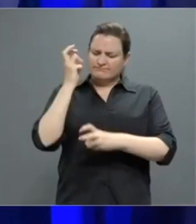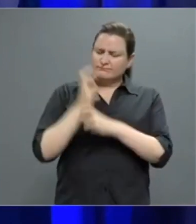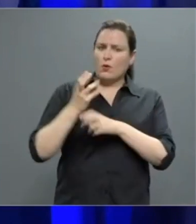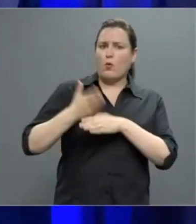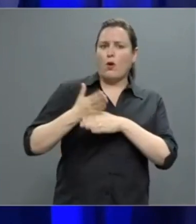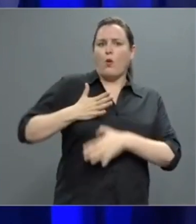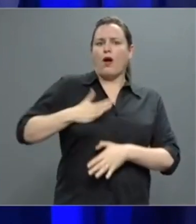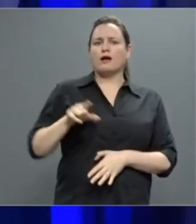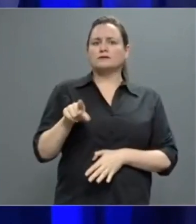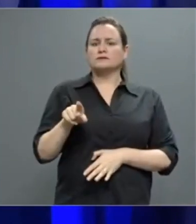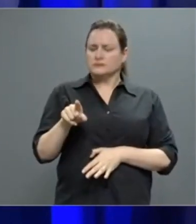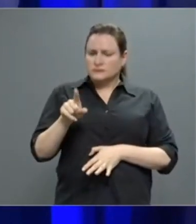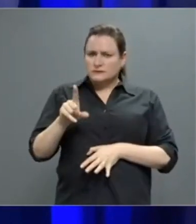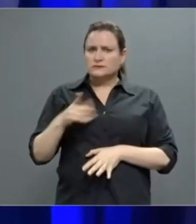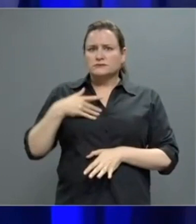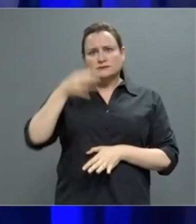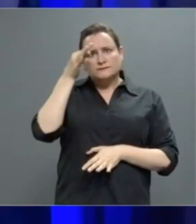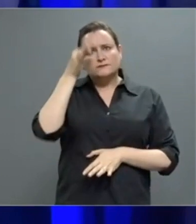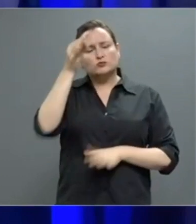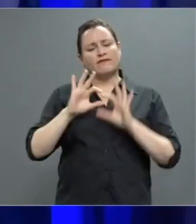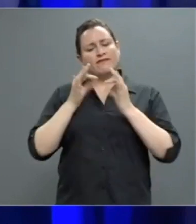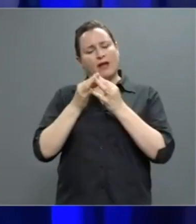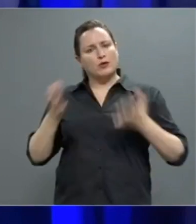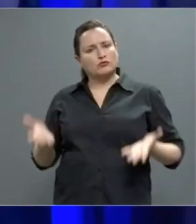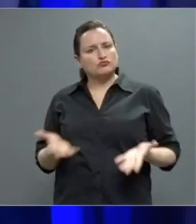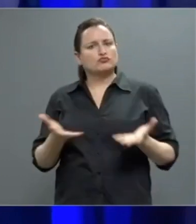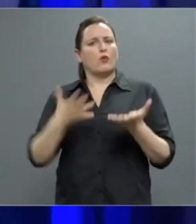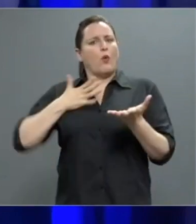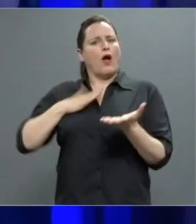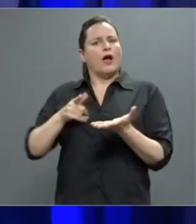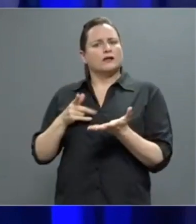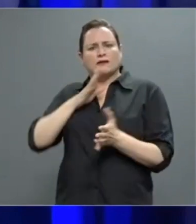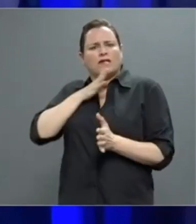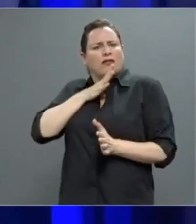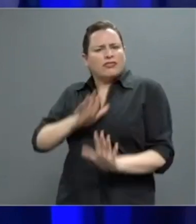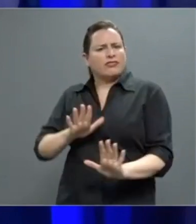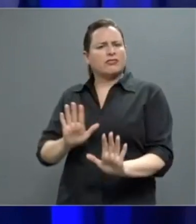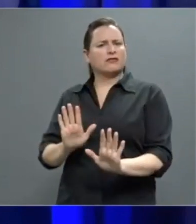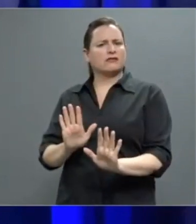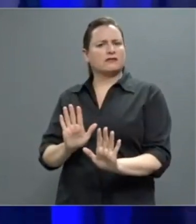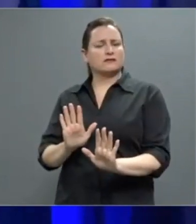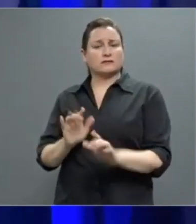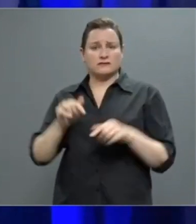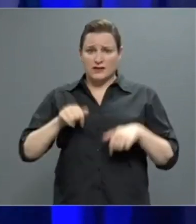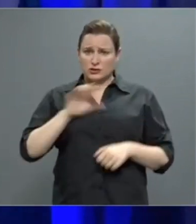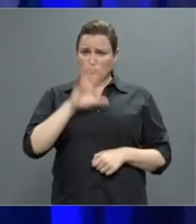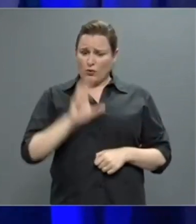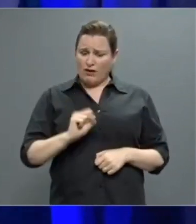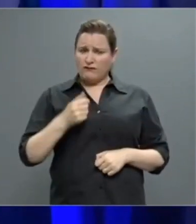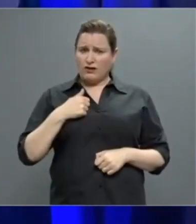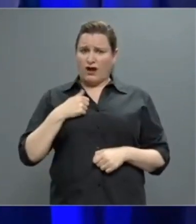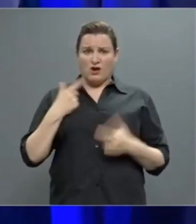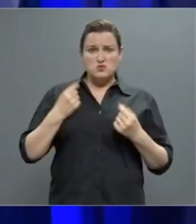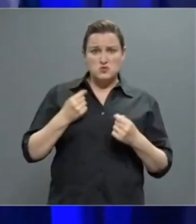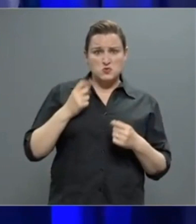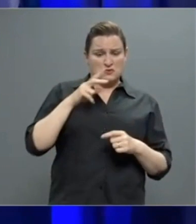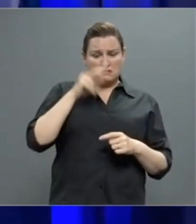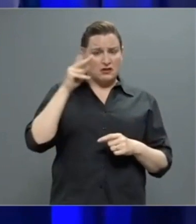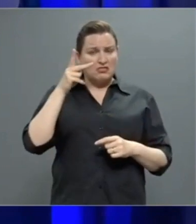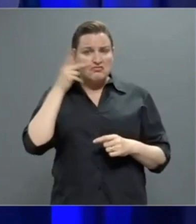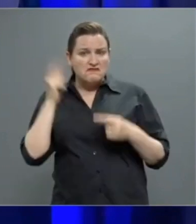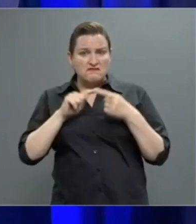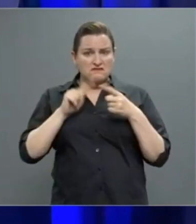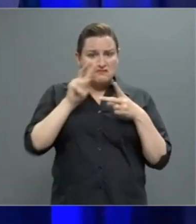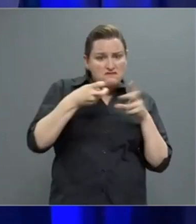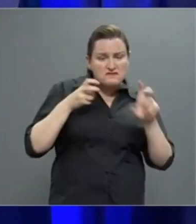to build a future for their families. We're not a nation of thieves and criminals beset on destroying our